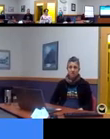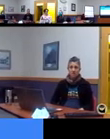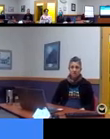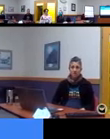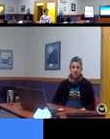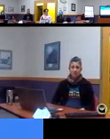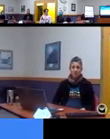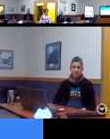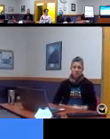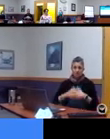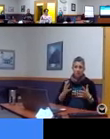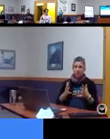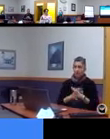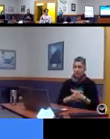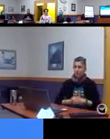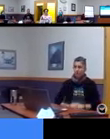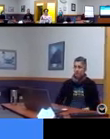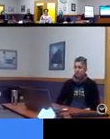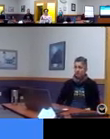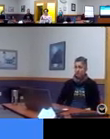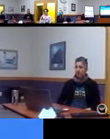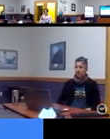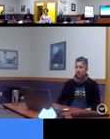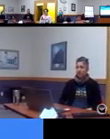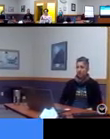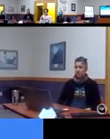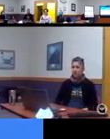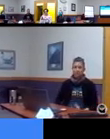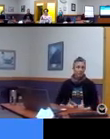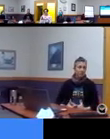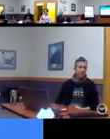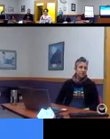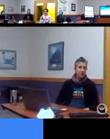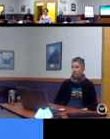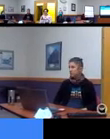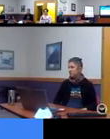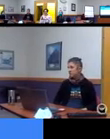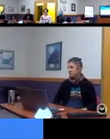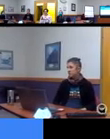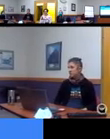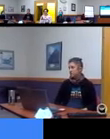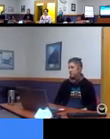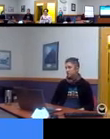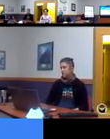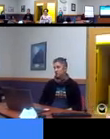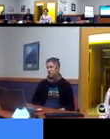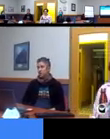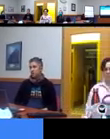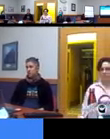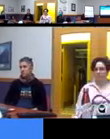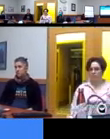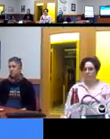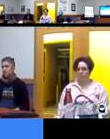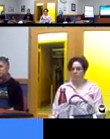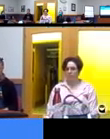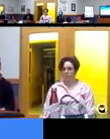And I mean, we have ways of working around it, including using funds. And, you